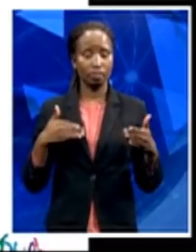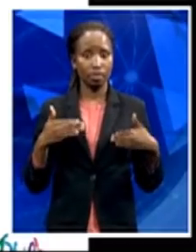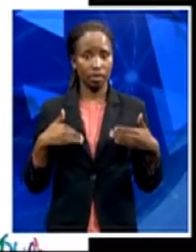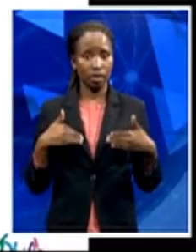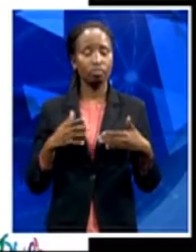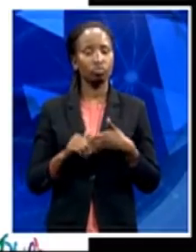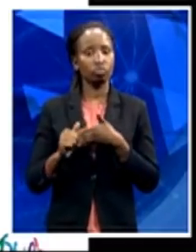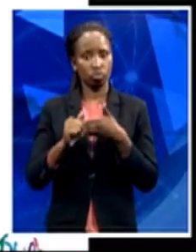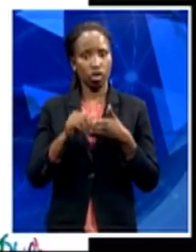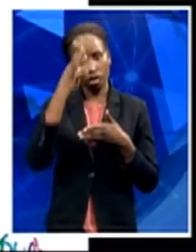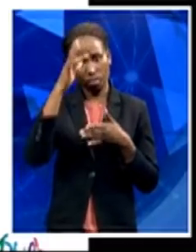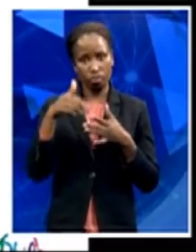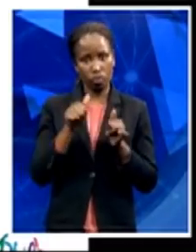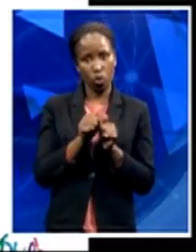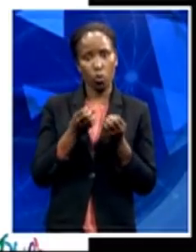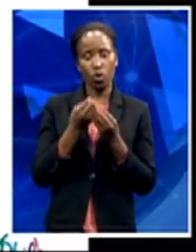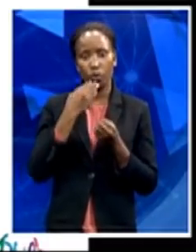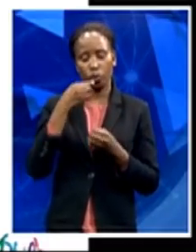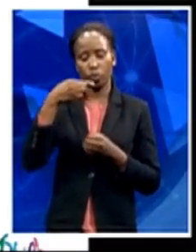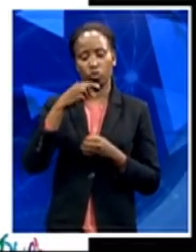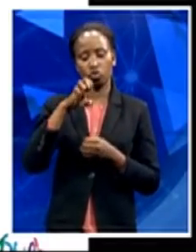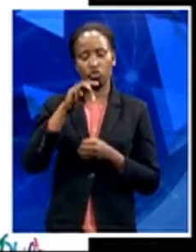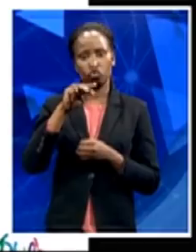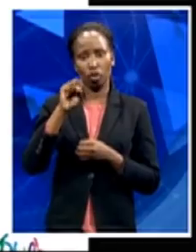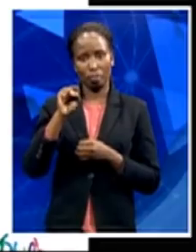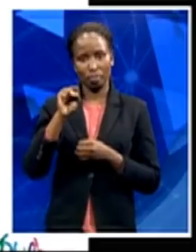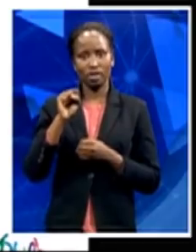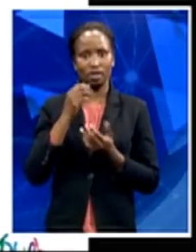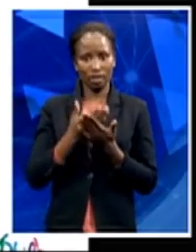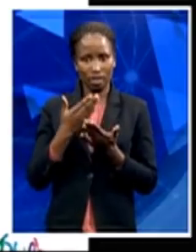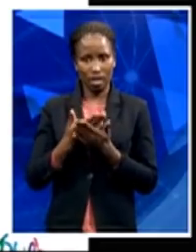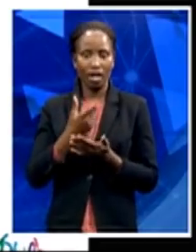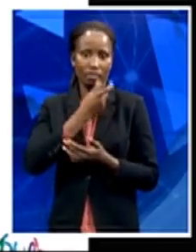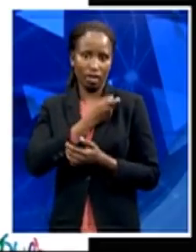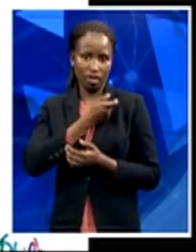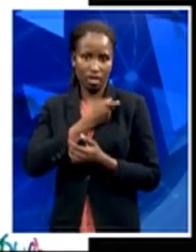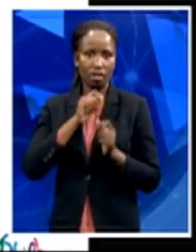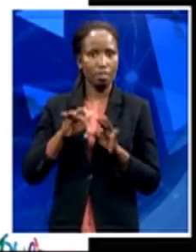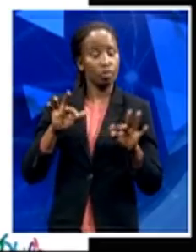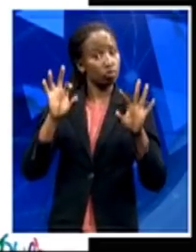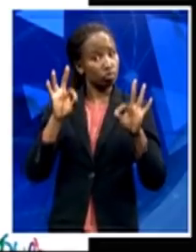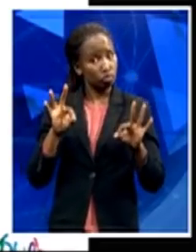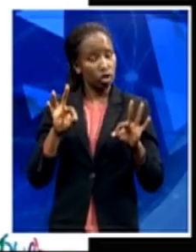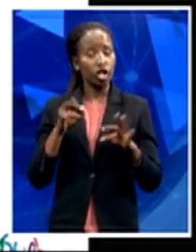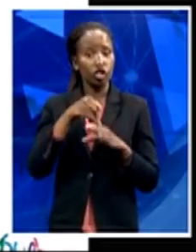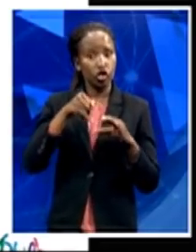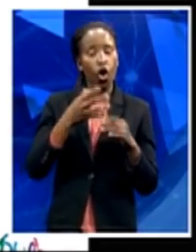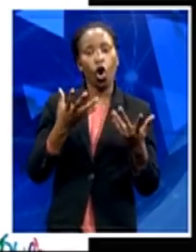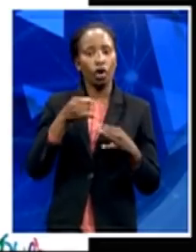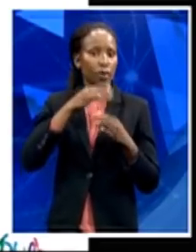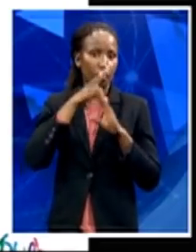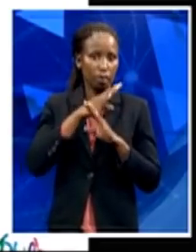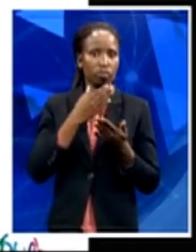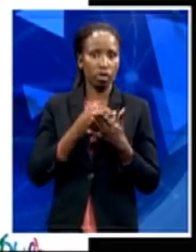to vaccinate insured and uninsured public service workers, and that GEMS has contracted with a service